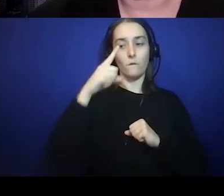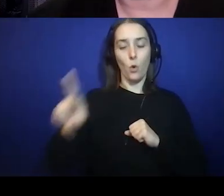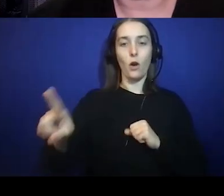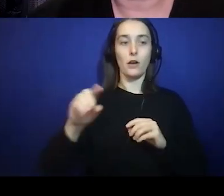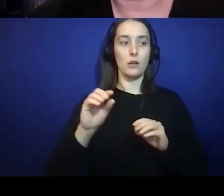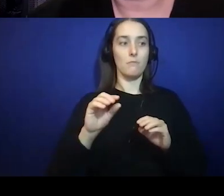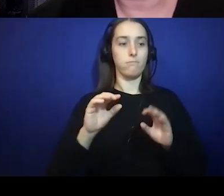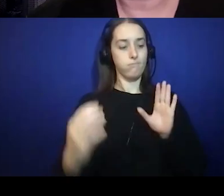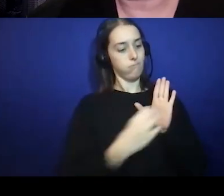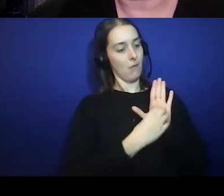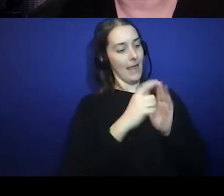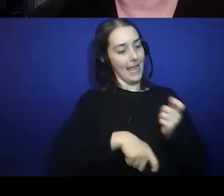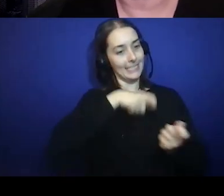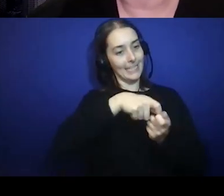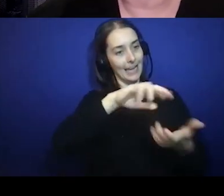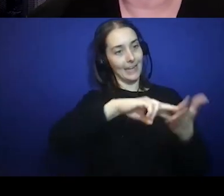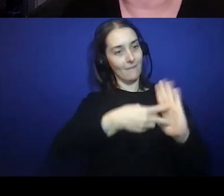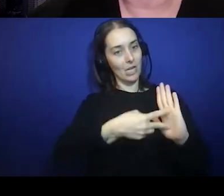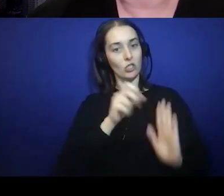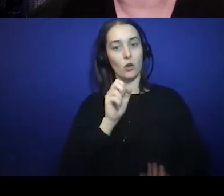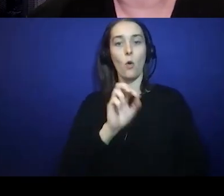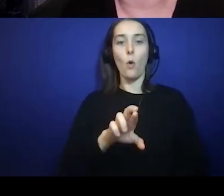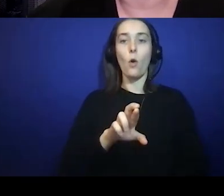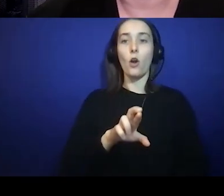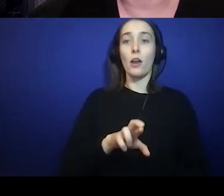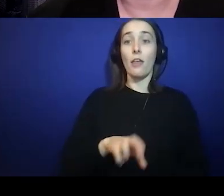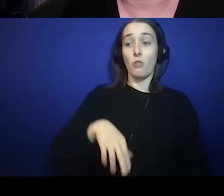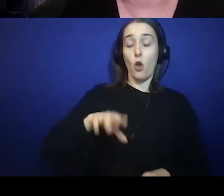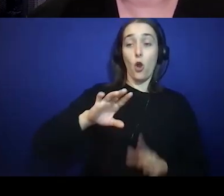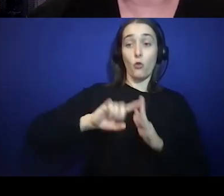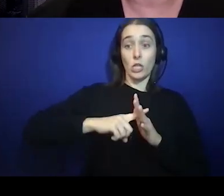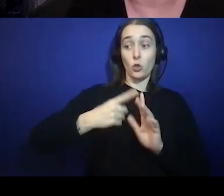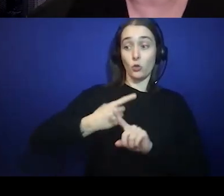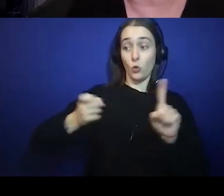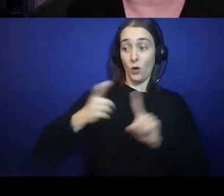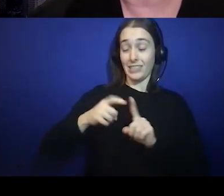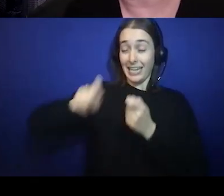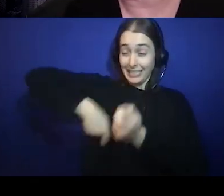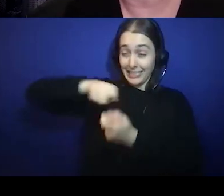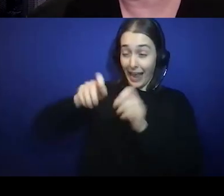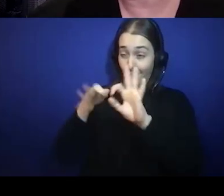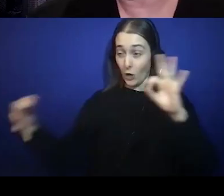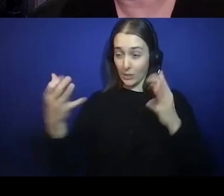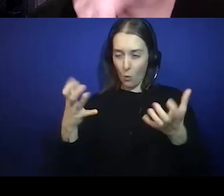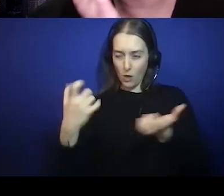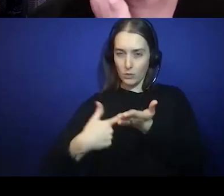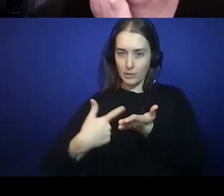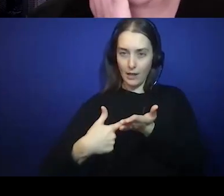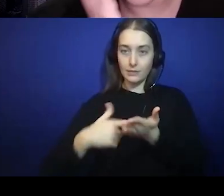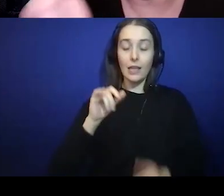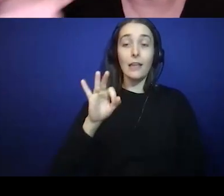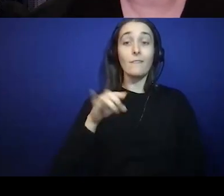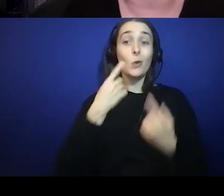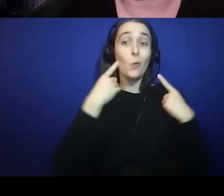or when you want to address the exact wording of the original source. If you are someone who works best with